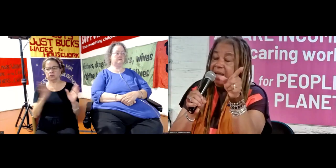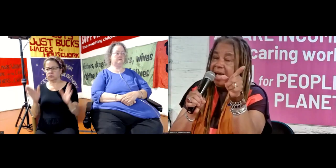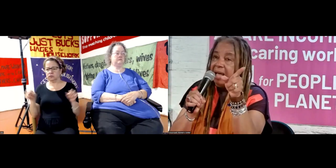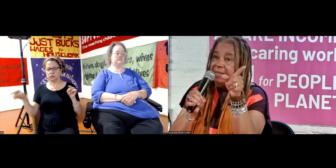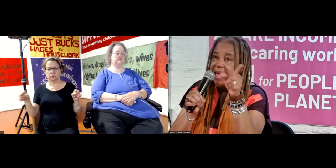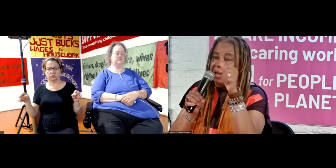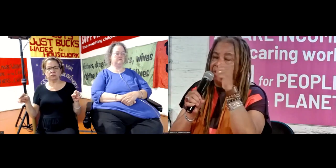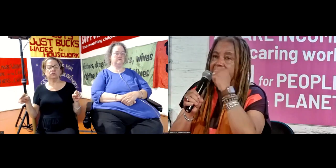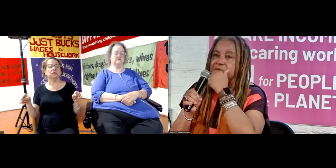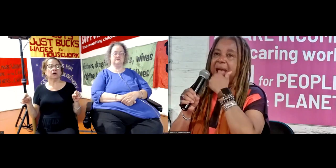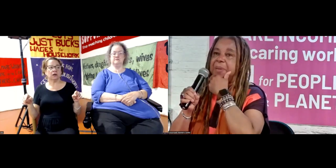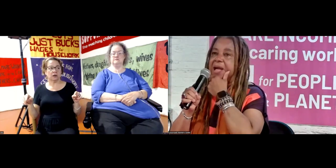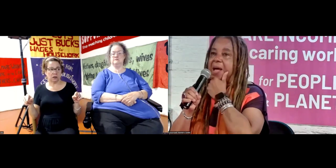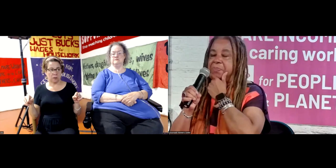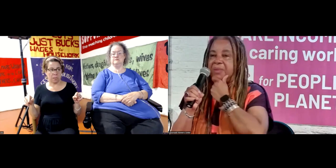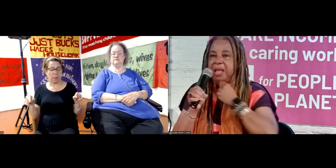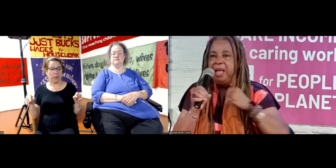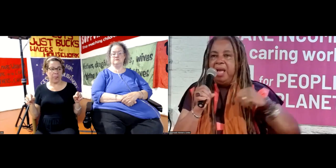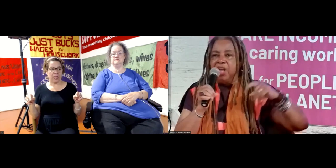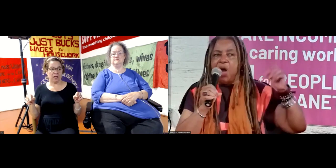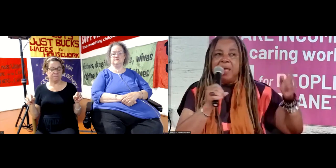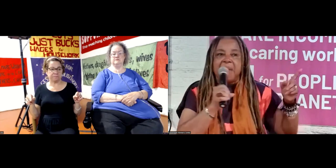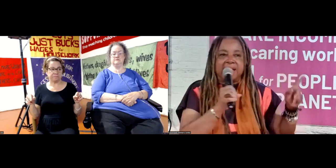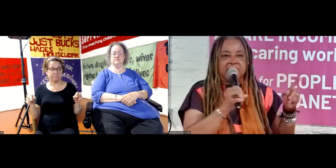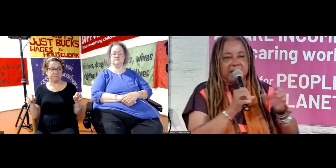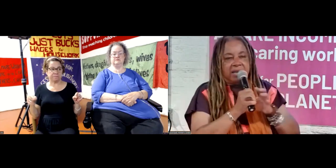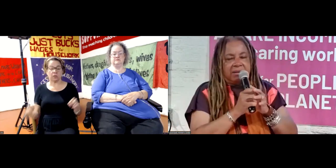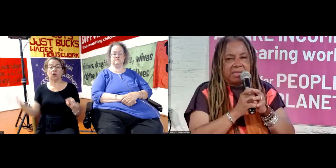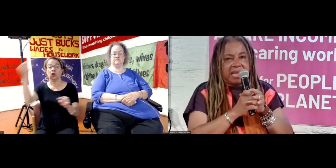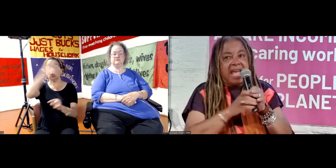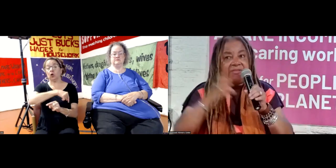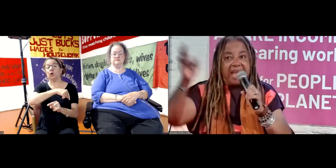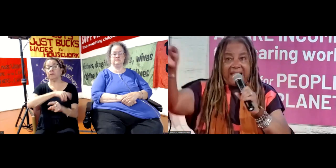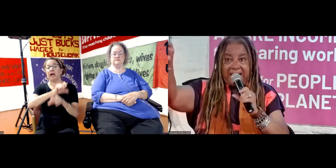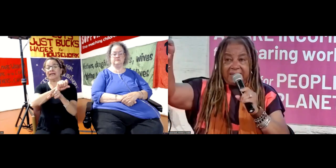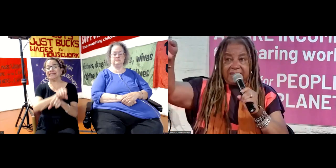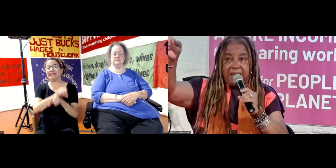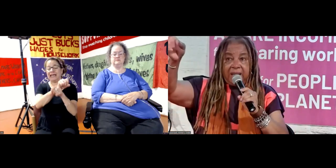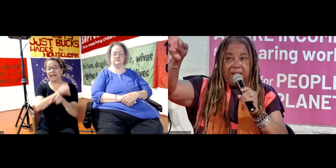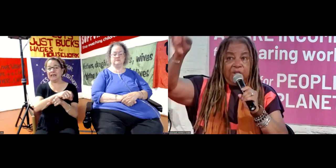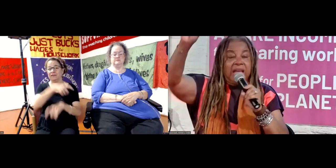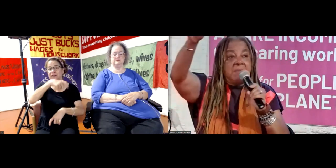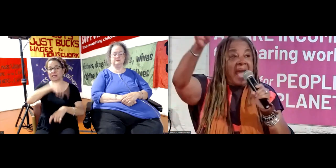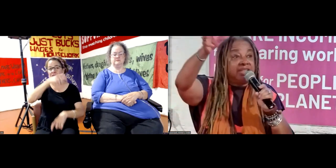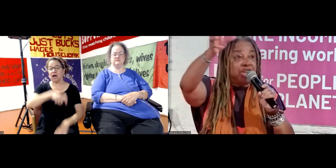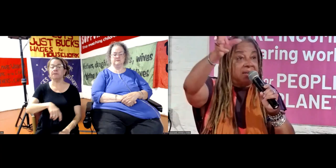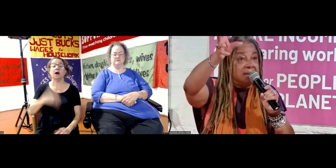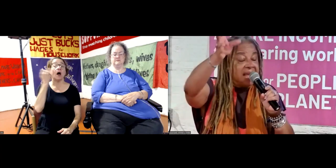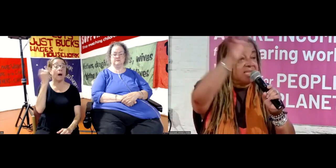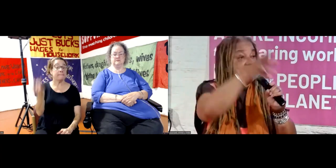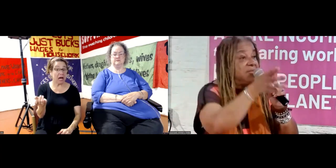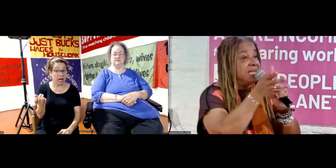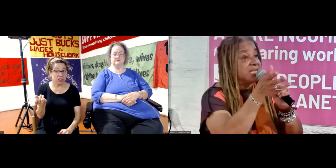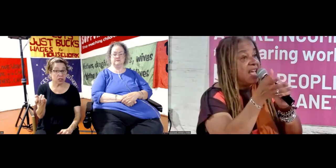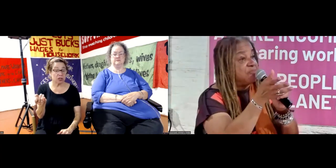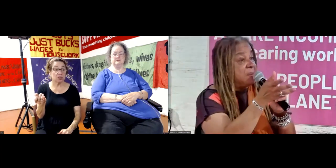mention, and wrapping up, going back to the slave days, you can imagine that